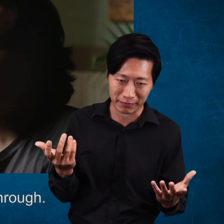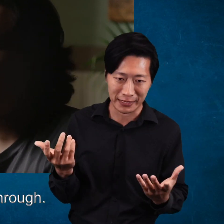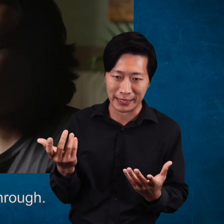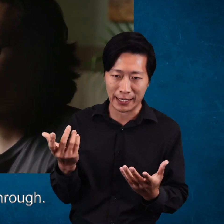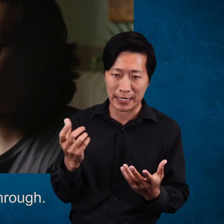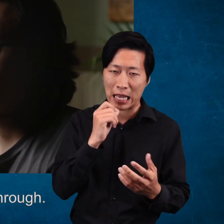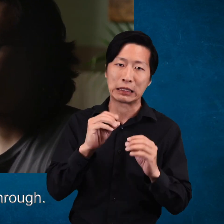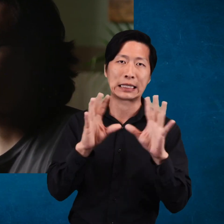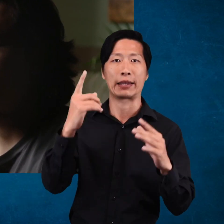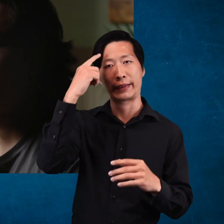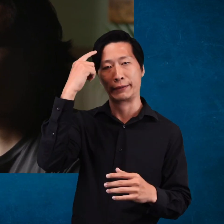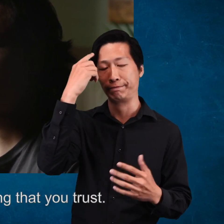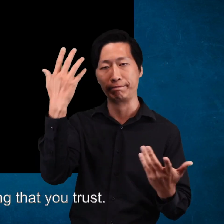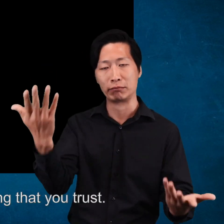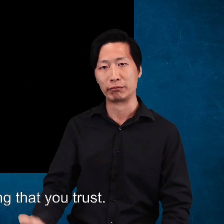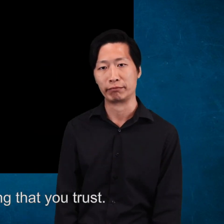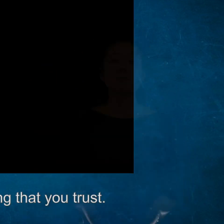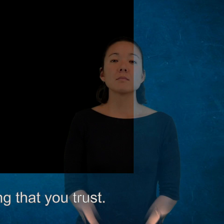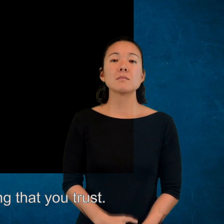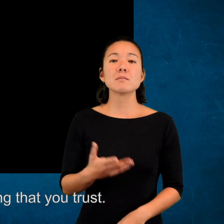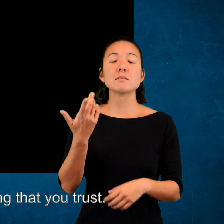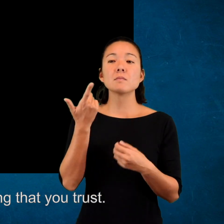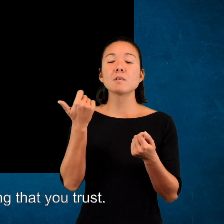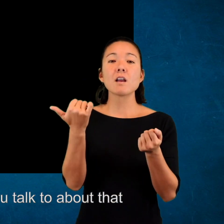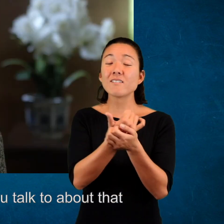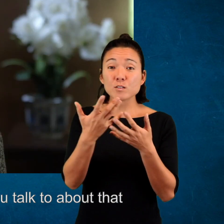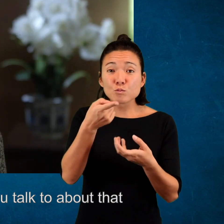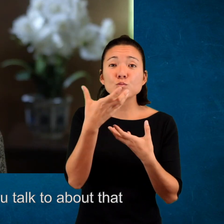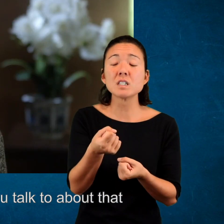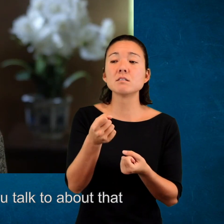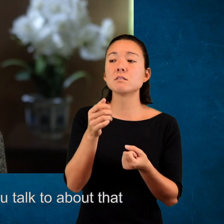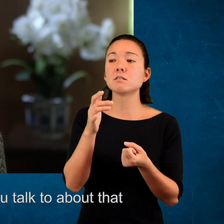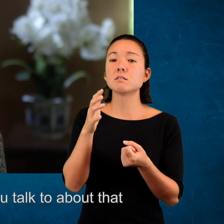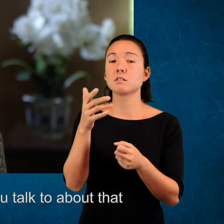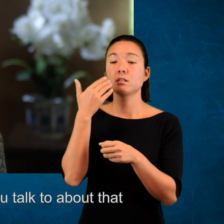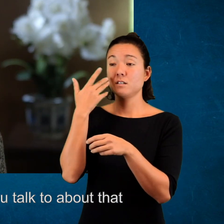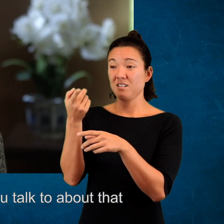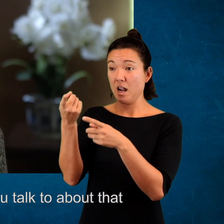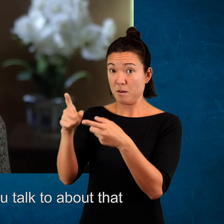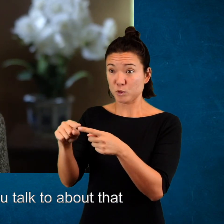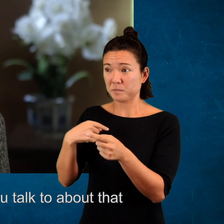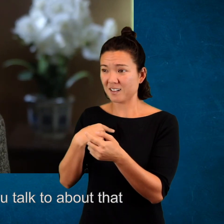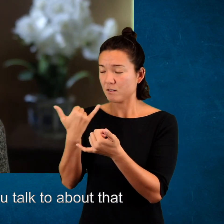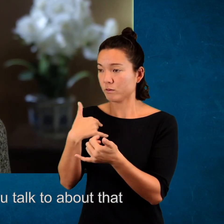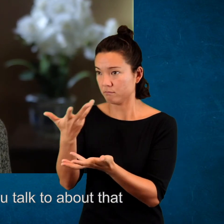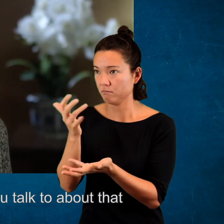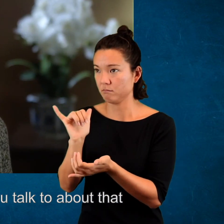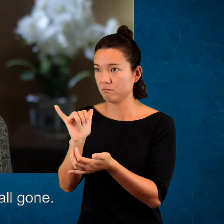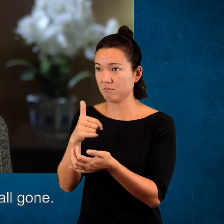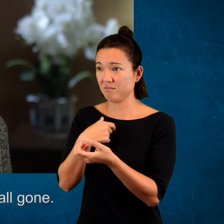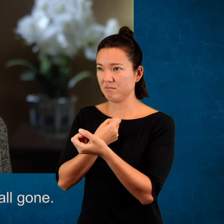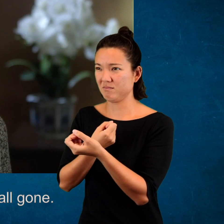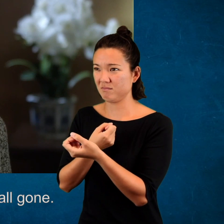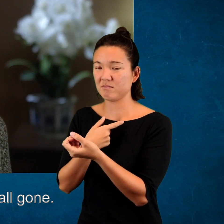think through. Everything that you trust, it's like, who do you talk to about that? And